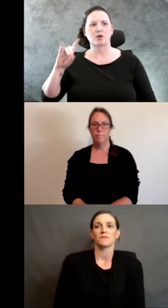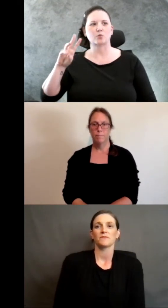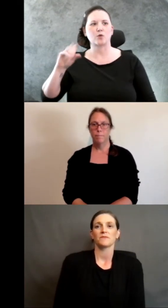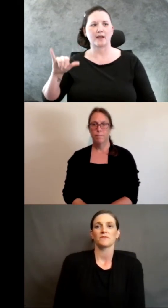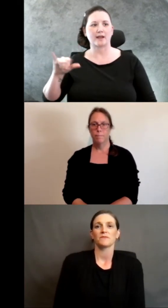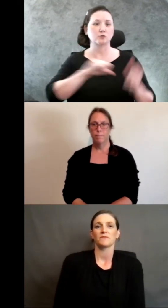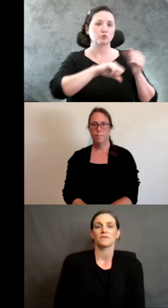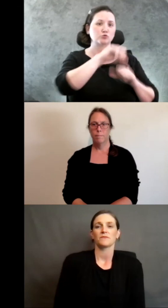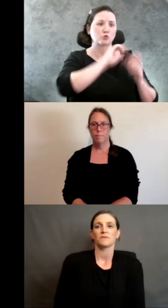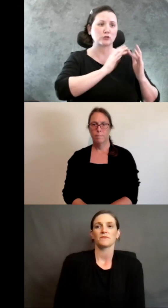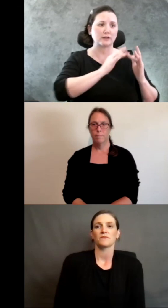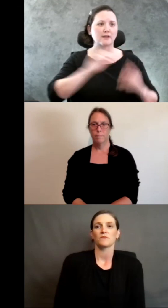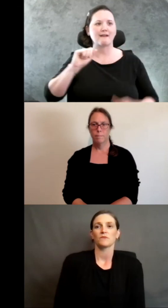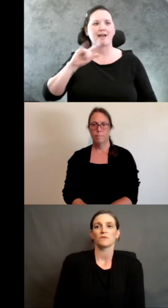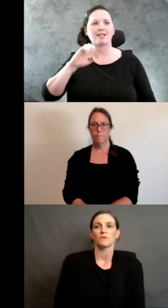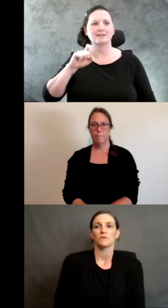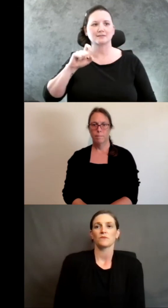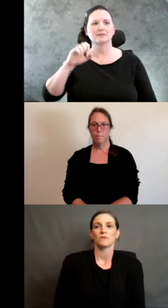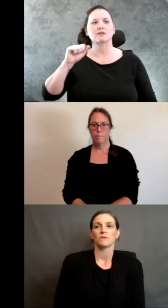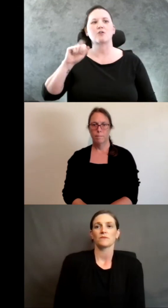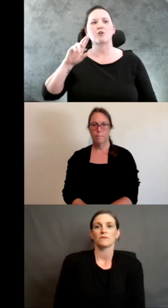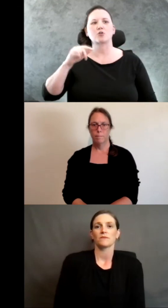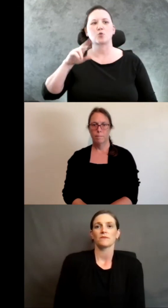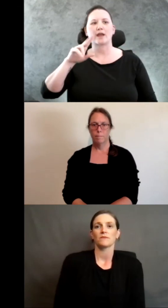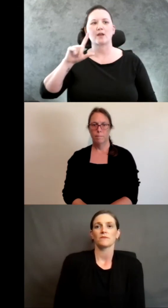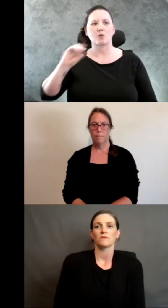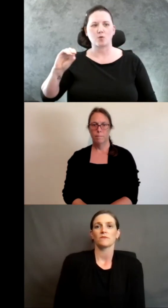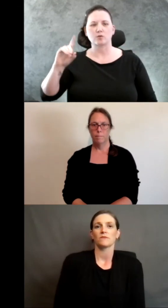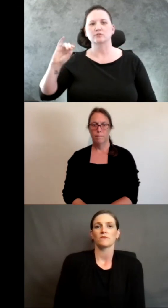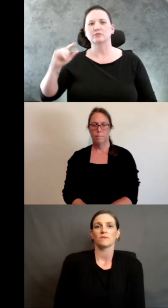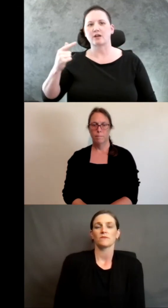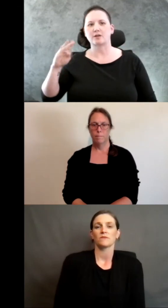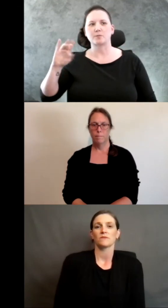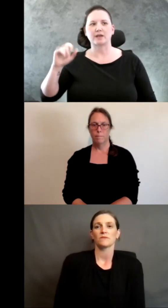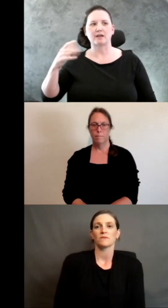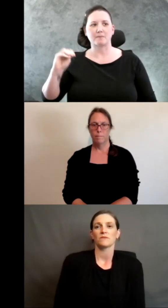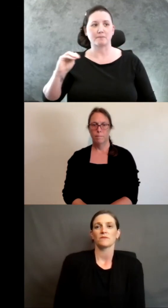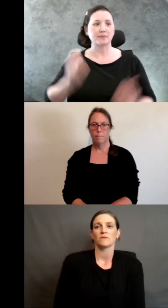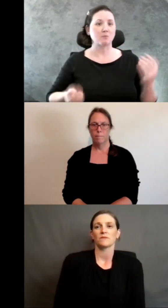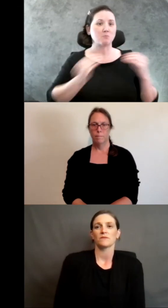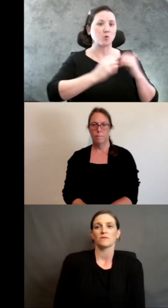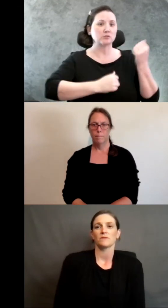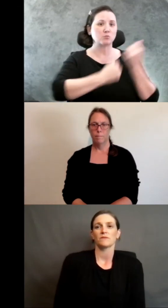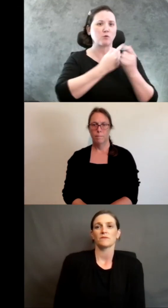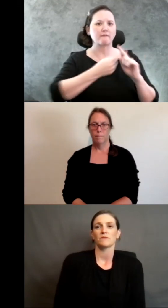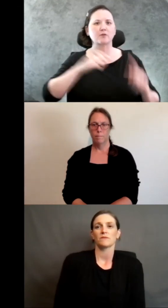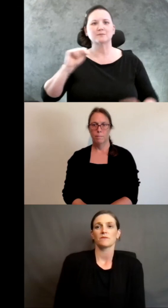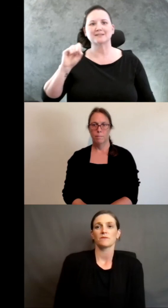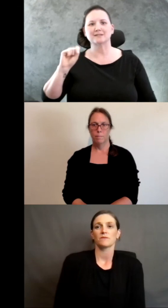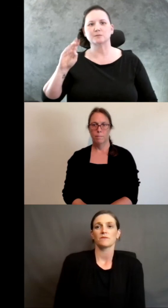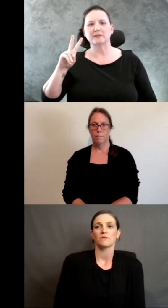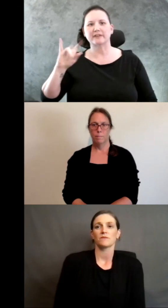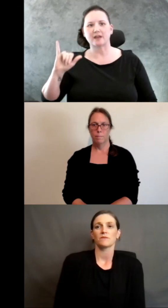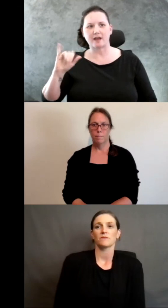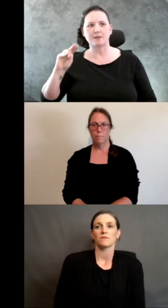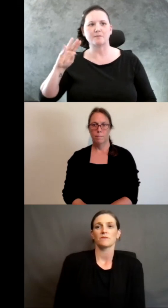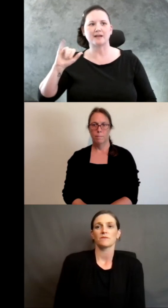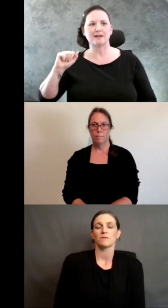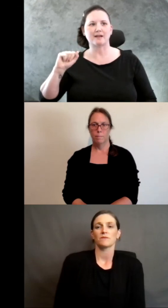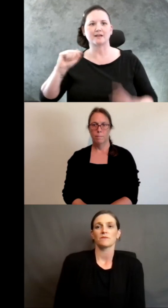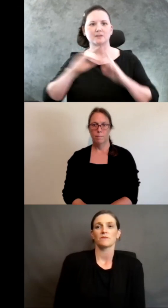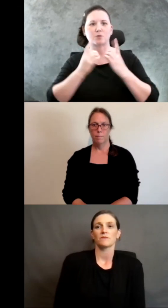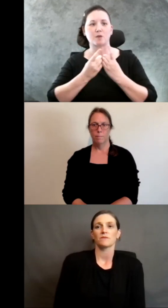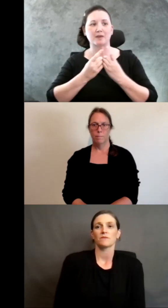Internet: Alex Arguello, Doug Bingham. Additional support provided by TSBVI Media Department. Interpretation